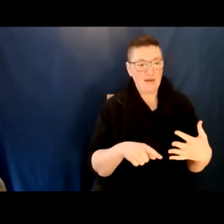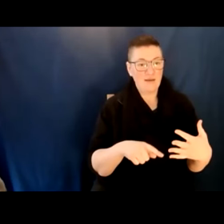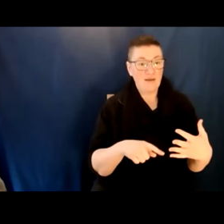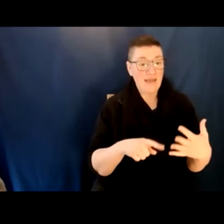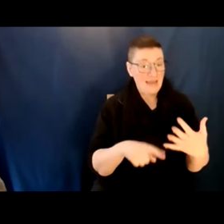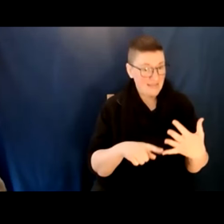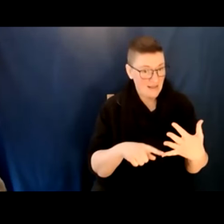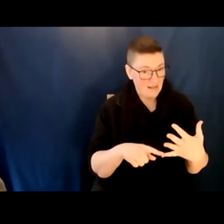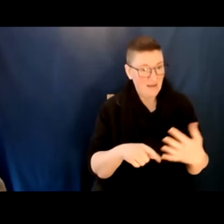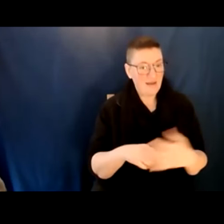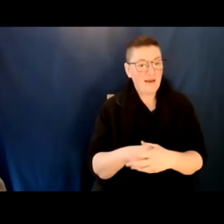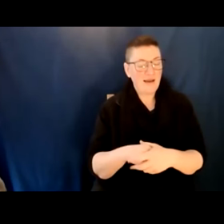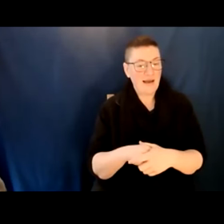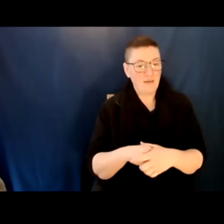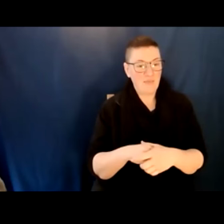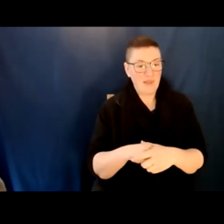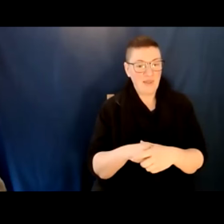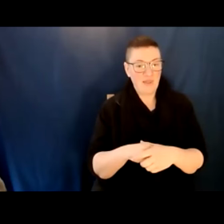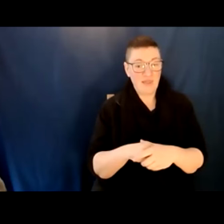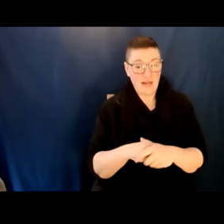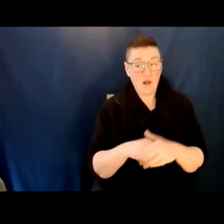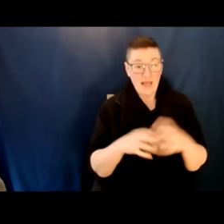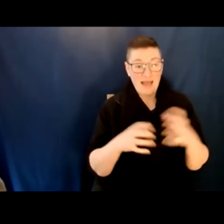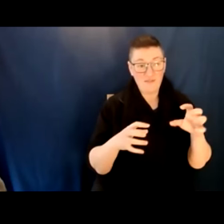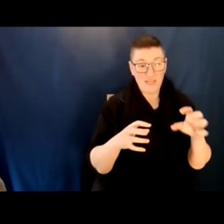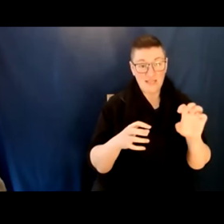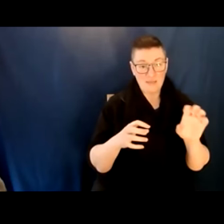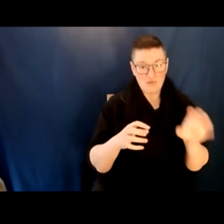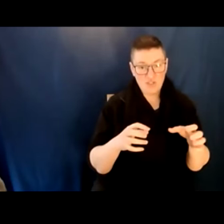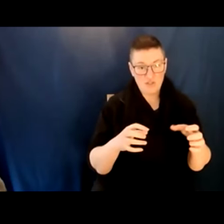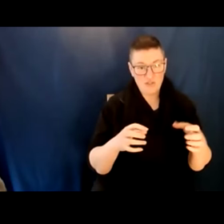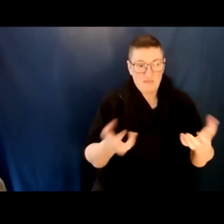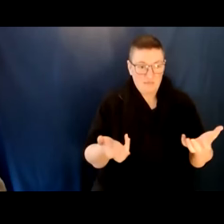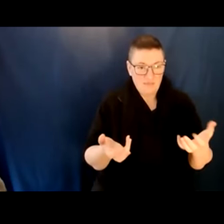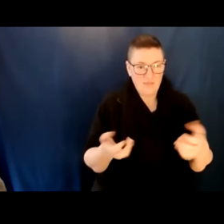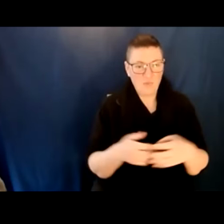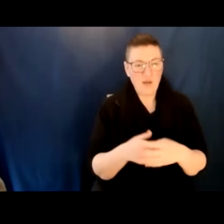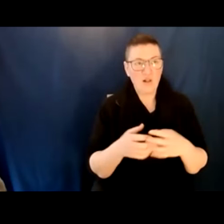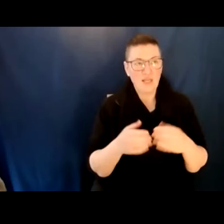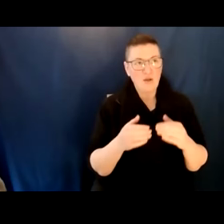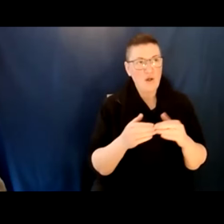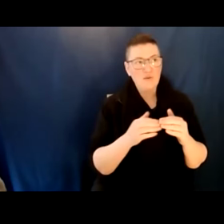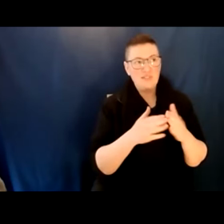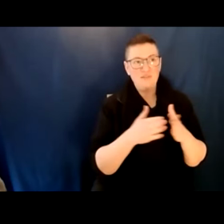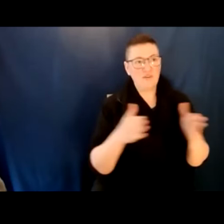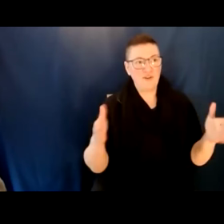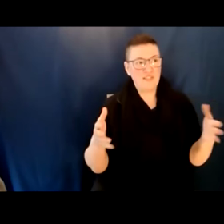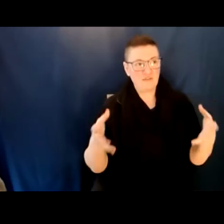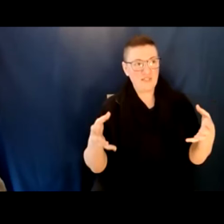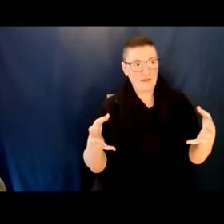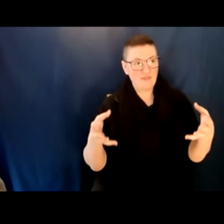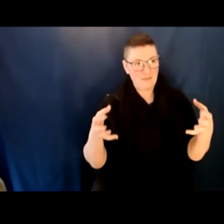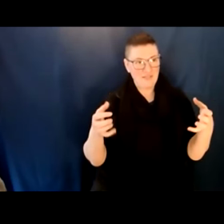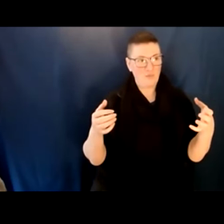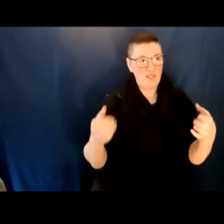Arabic, ASL, that all have the ESM structures. We all, in all those different, very